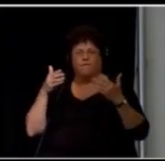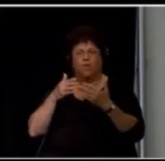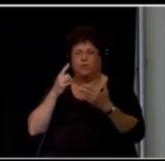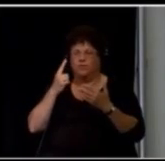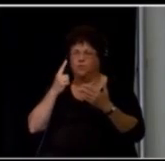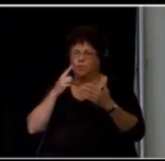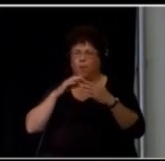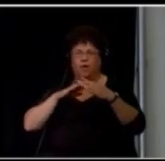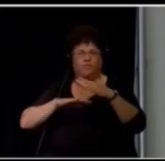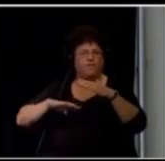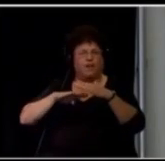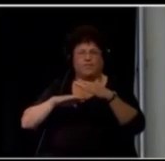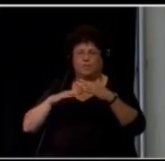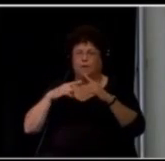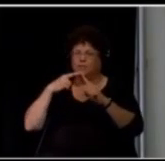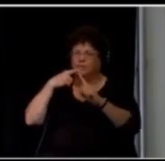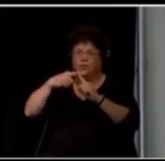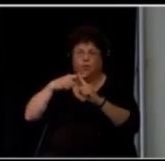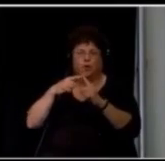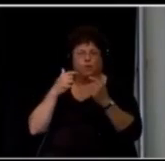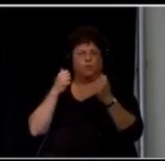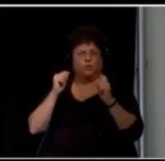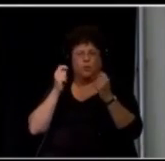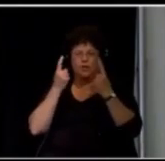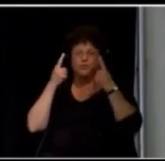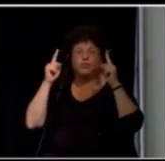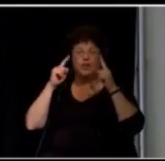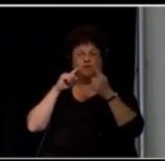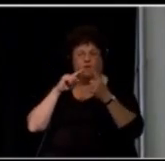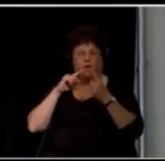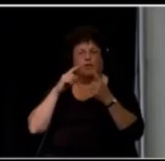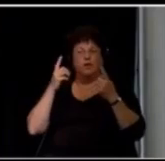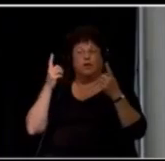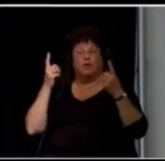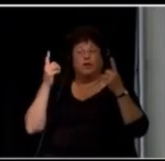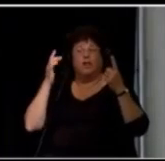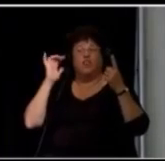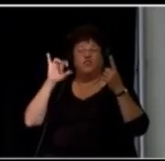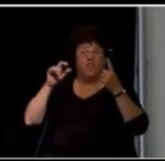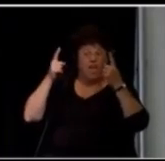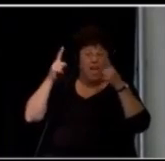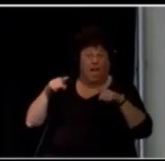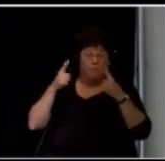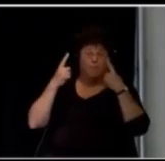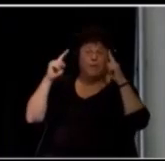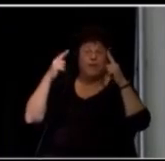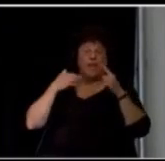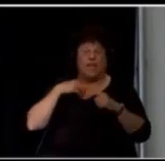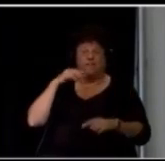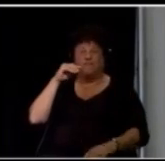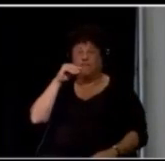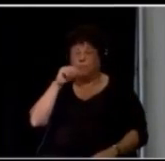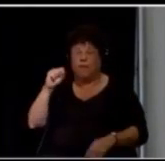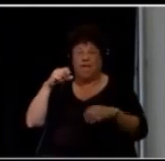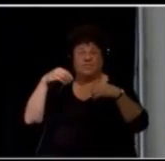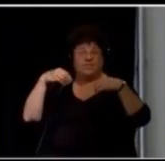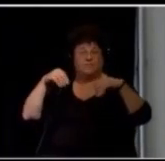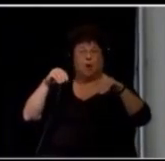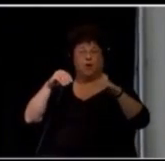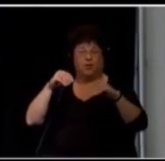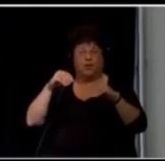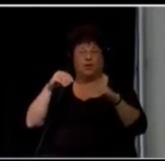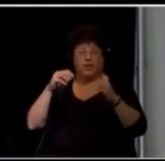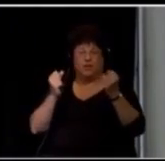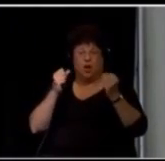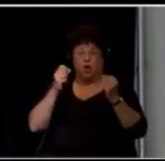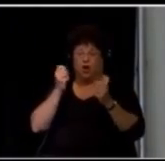as the primary thing. And then, once we sort of are over the hump, in particular, once we have like a mass market, affordable electric